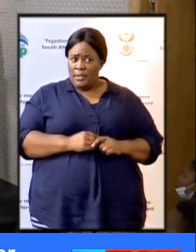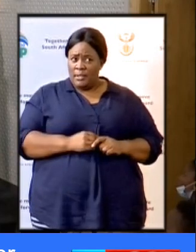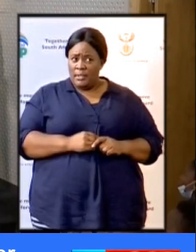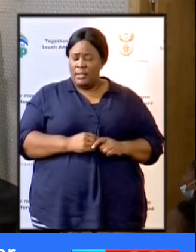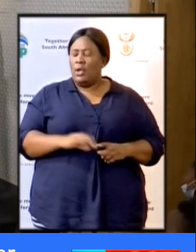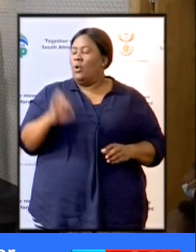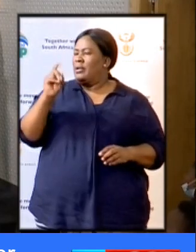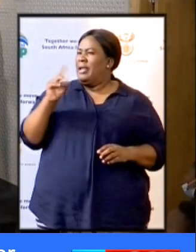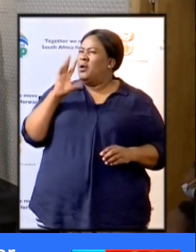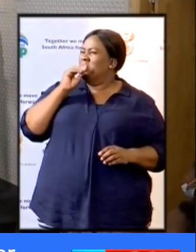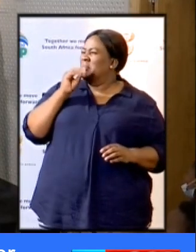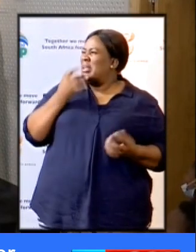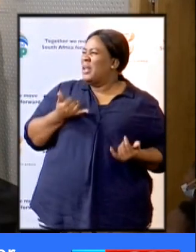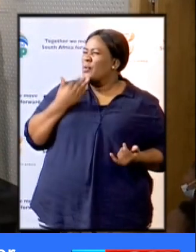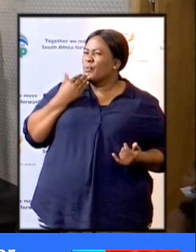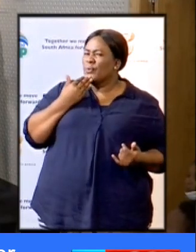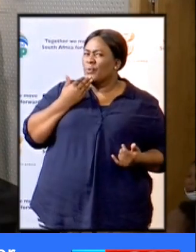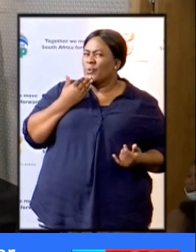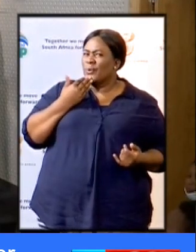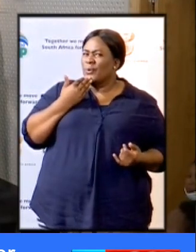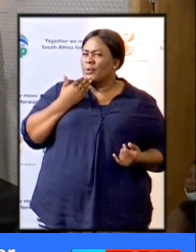Okay, who's speaking now?